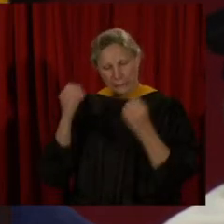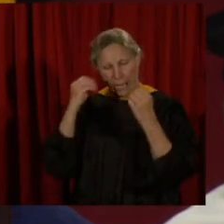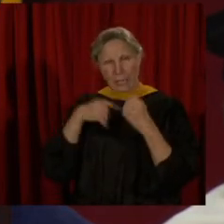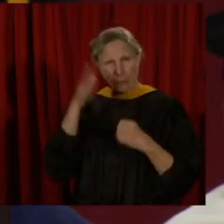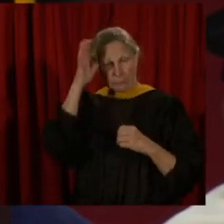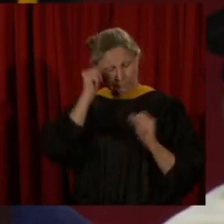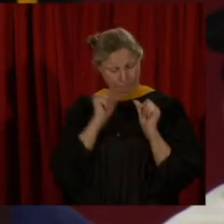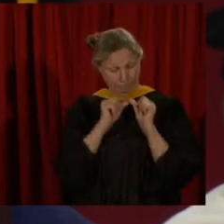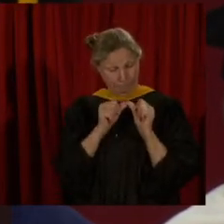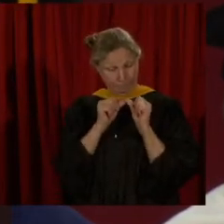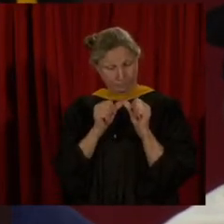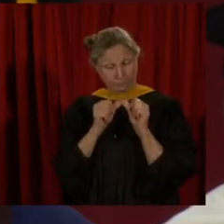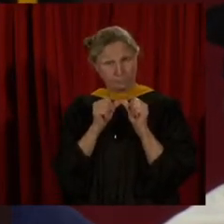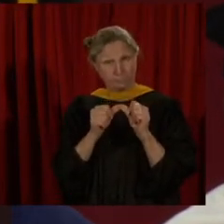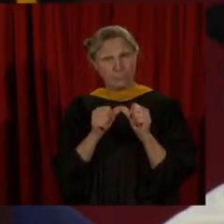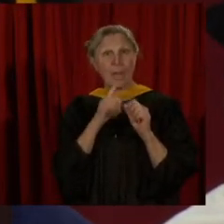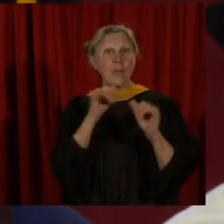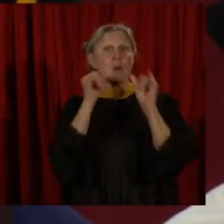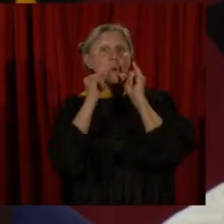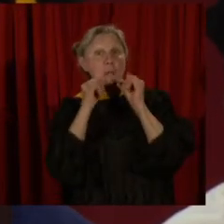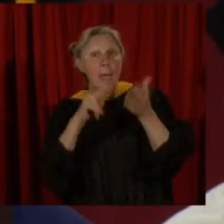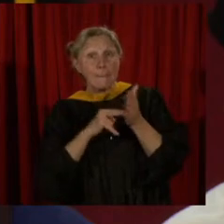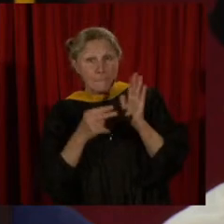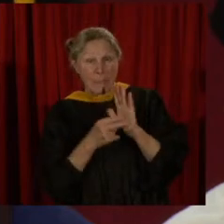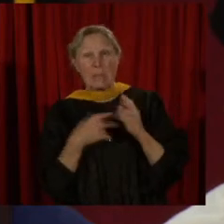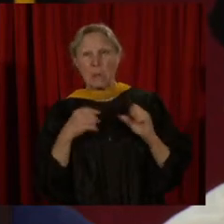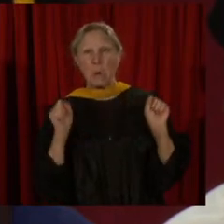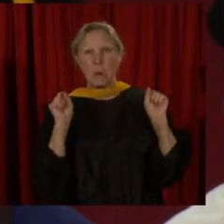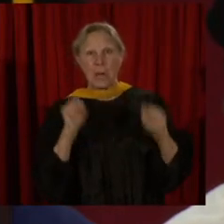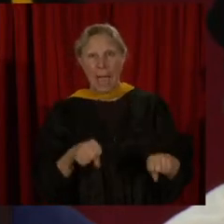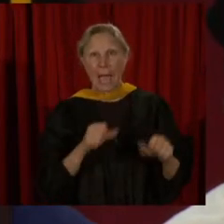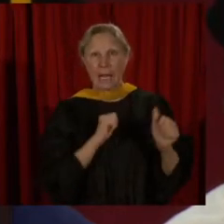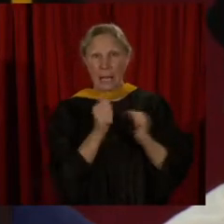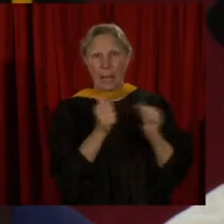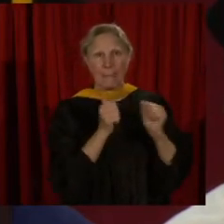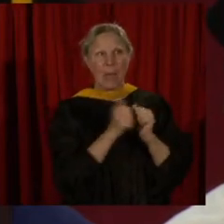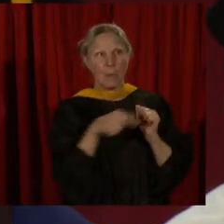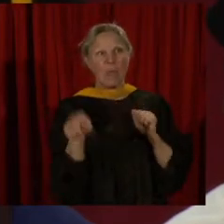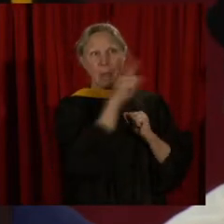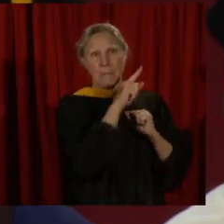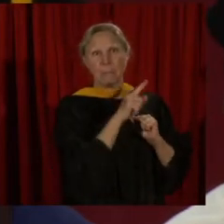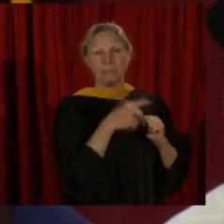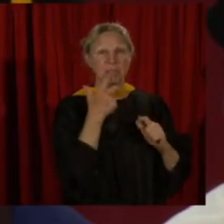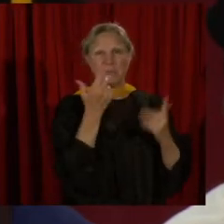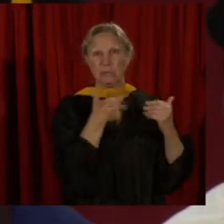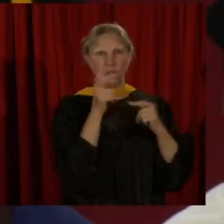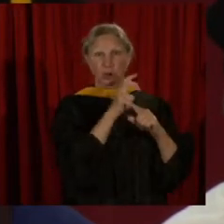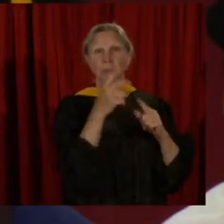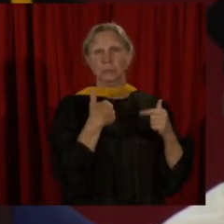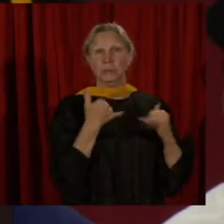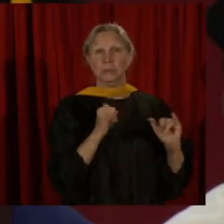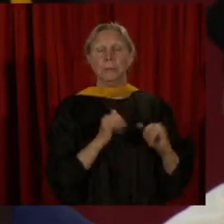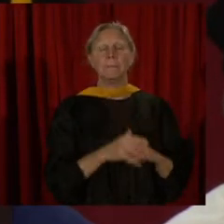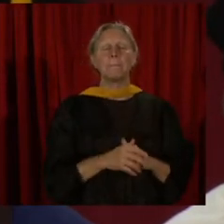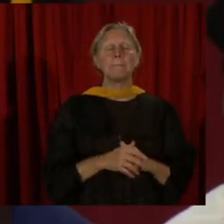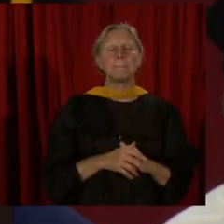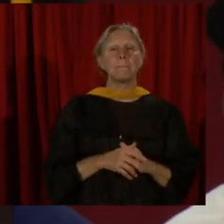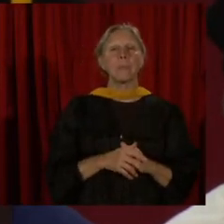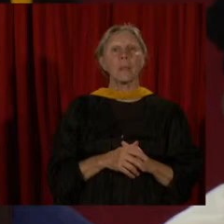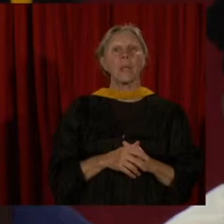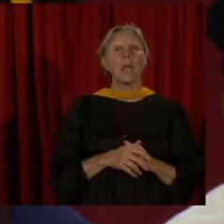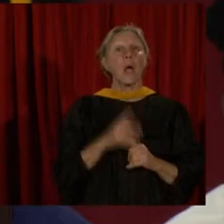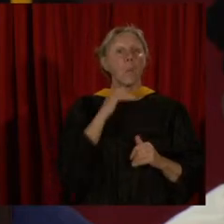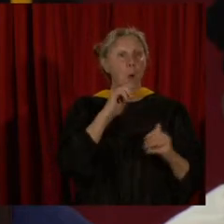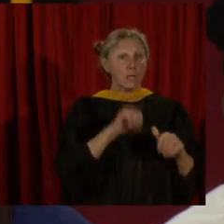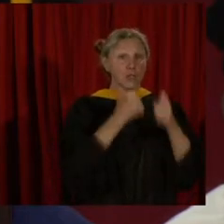resiliency, and that being a Razorback means we can compete with the best of them. We will overcome the